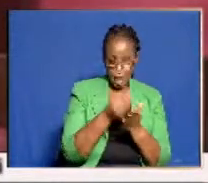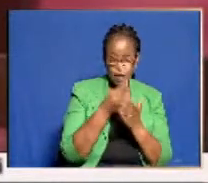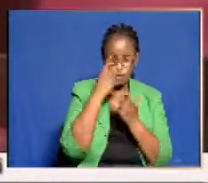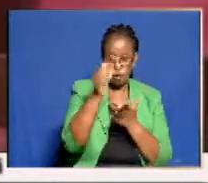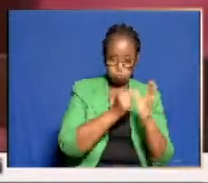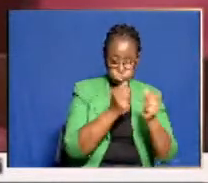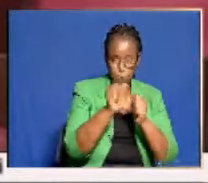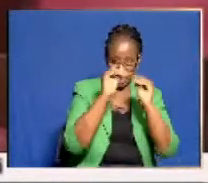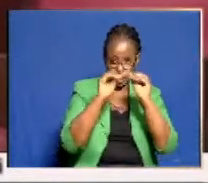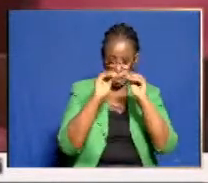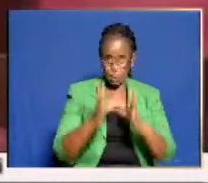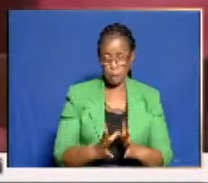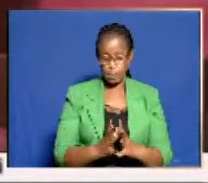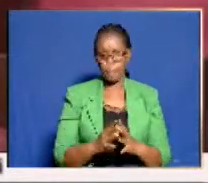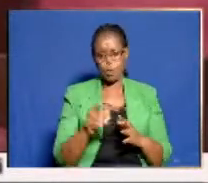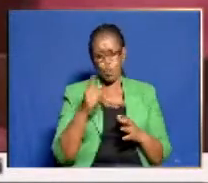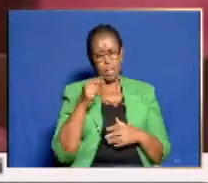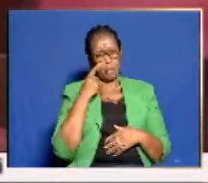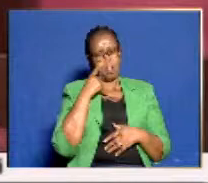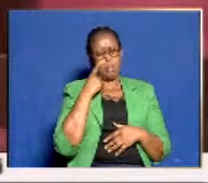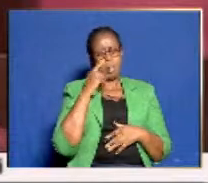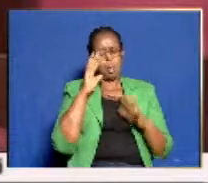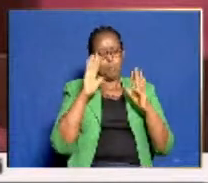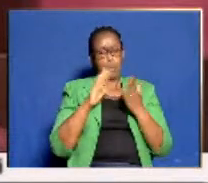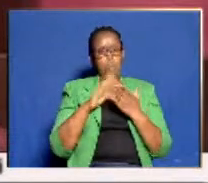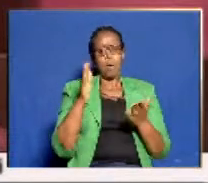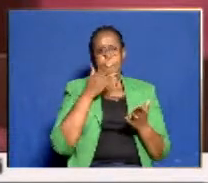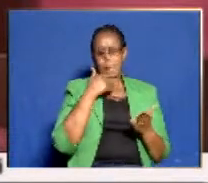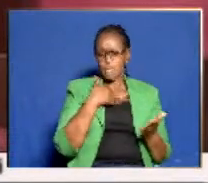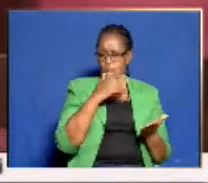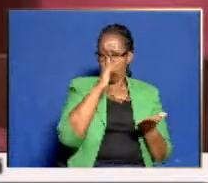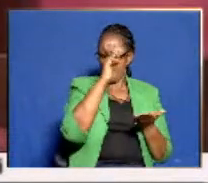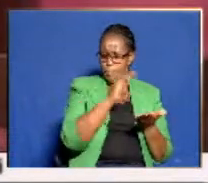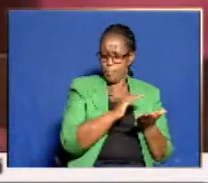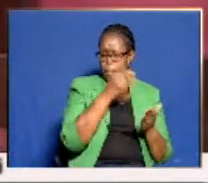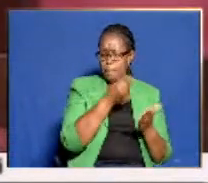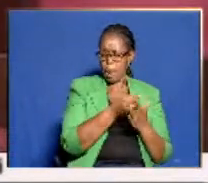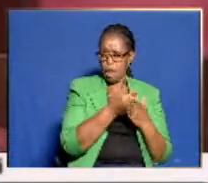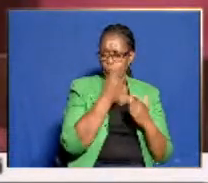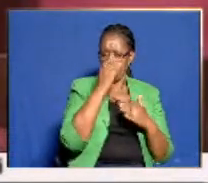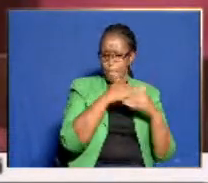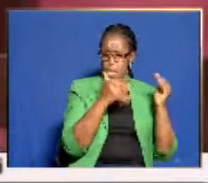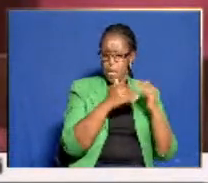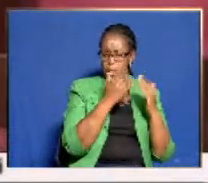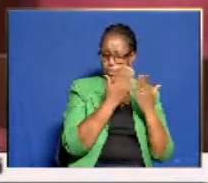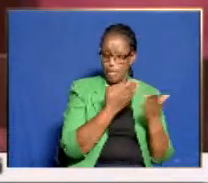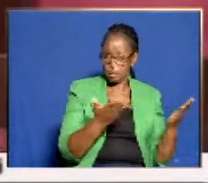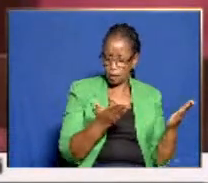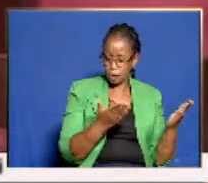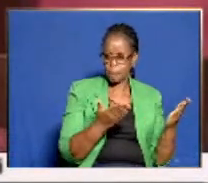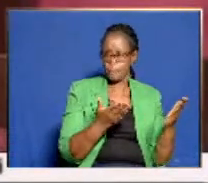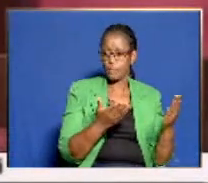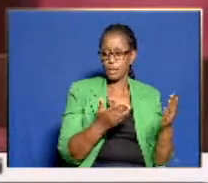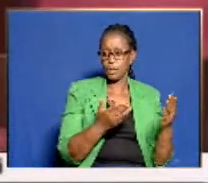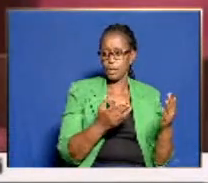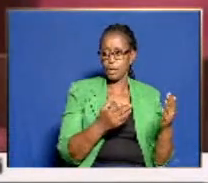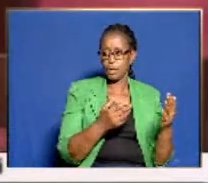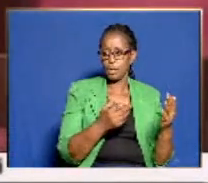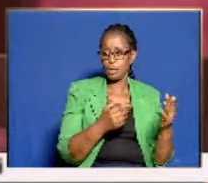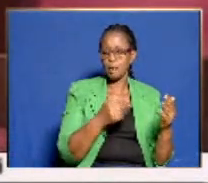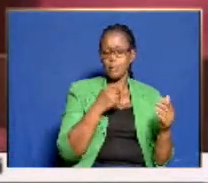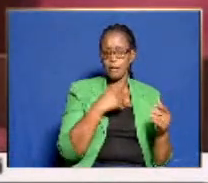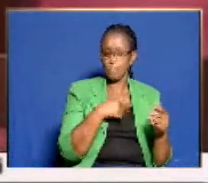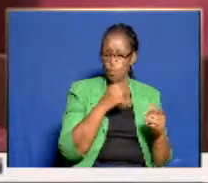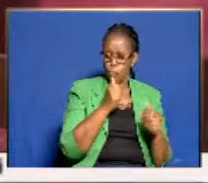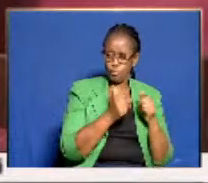budget, we realize it is important. We would rather reduce some money from the infrastructure that is managed by PS